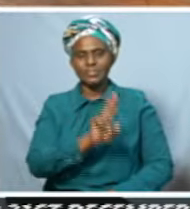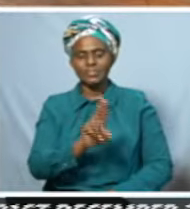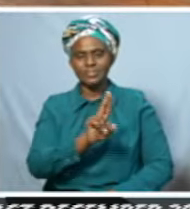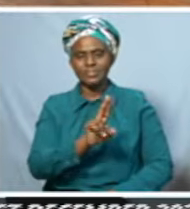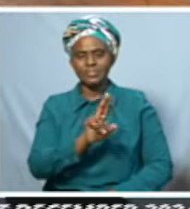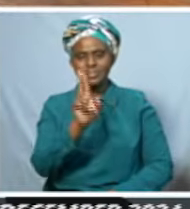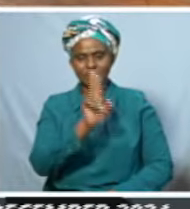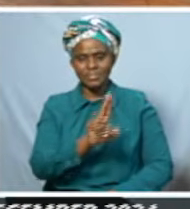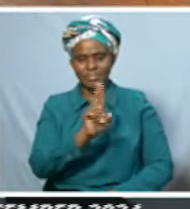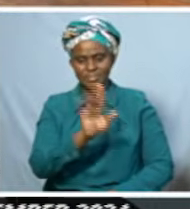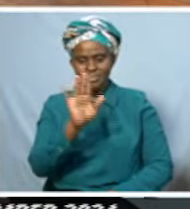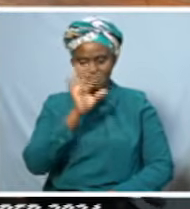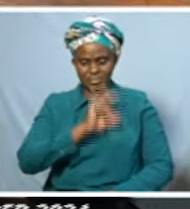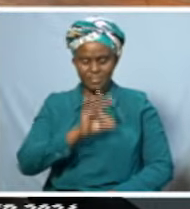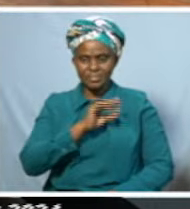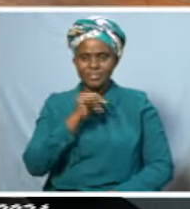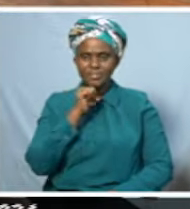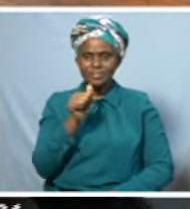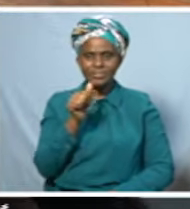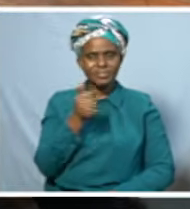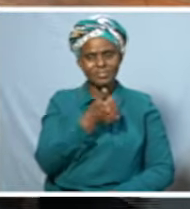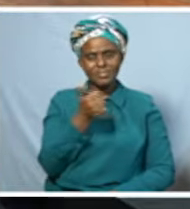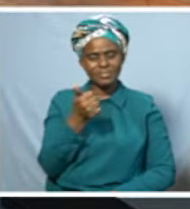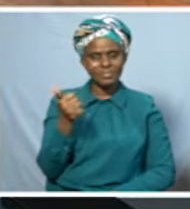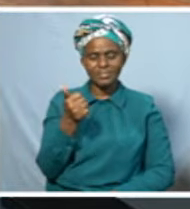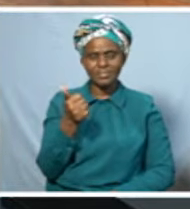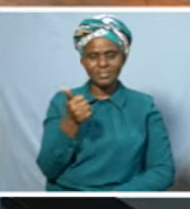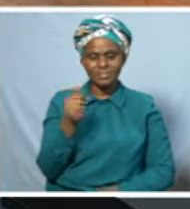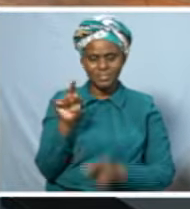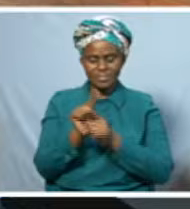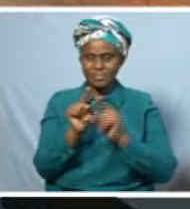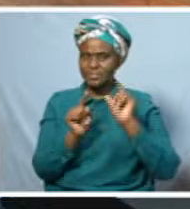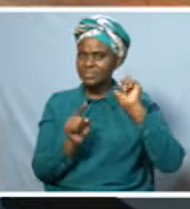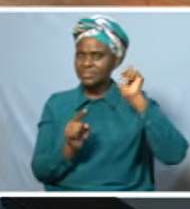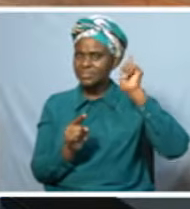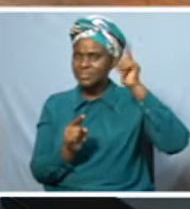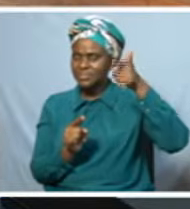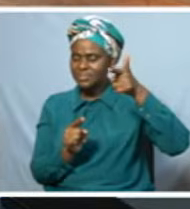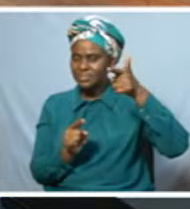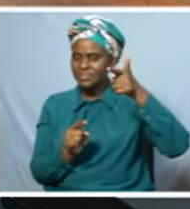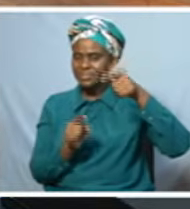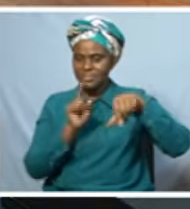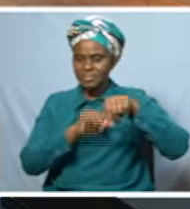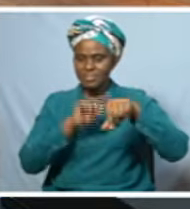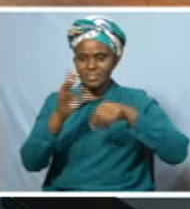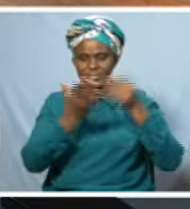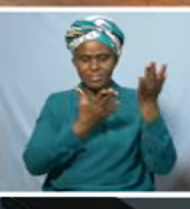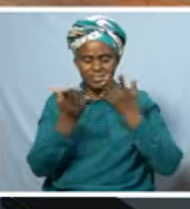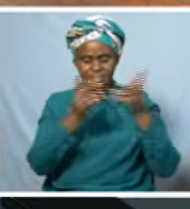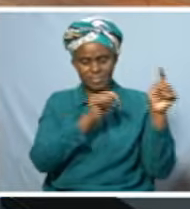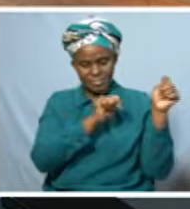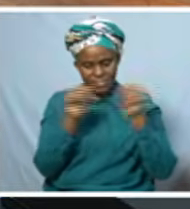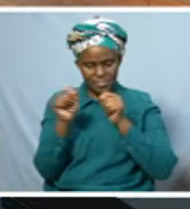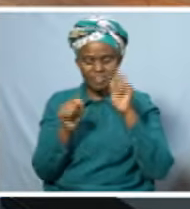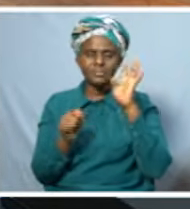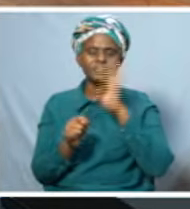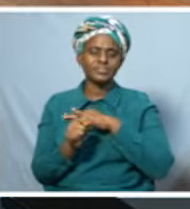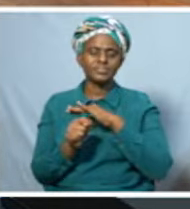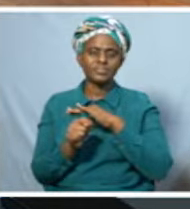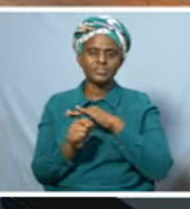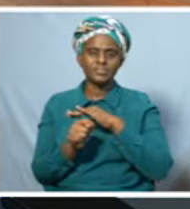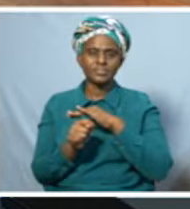the pay slip, not the. And later, during his service, is transferred